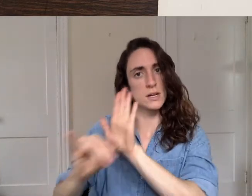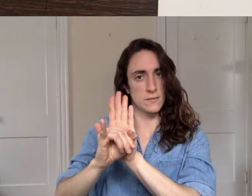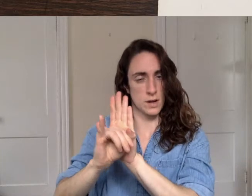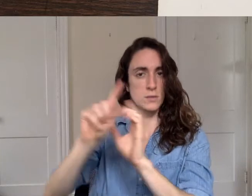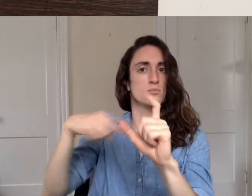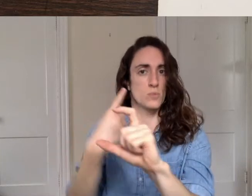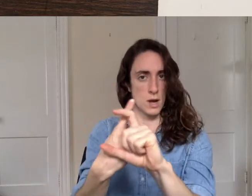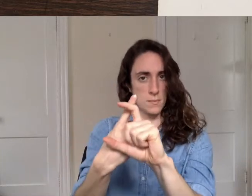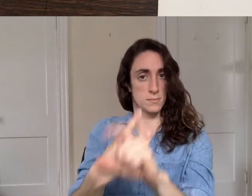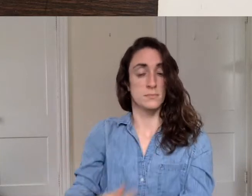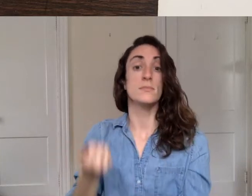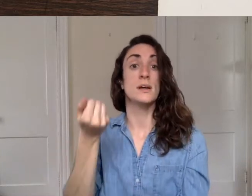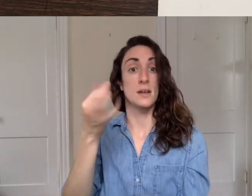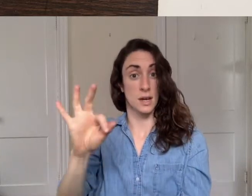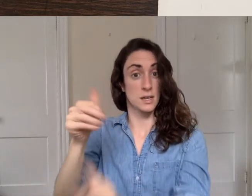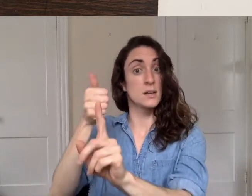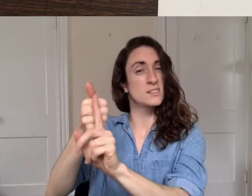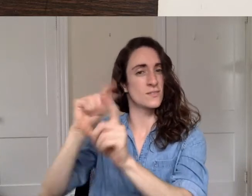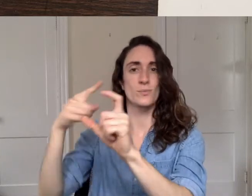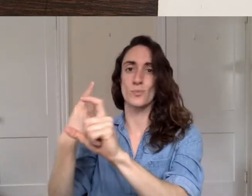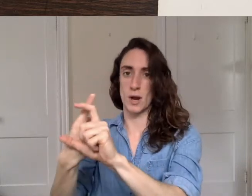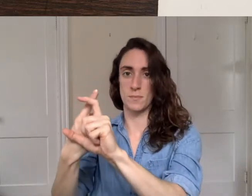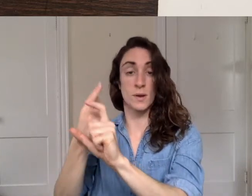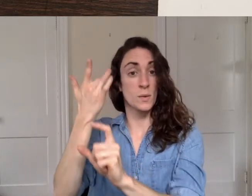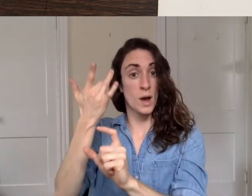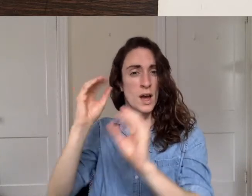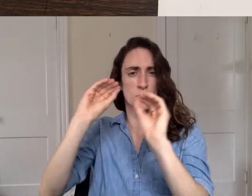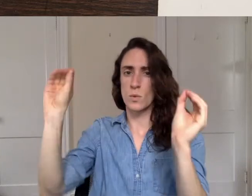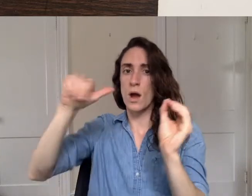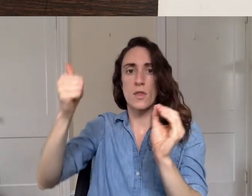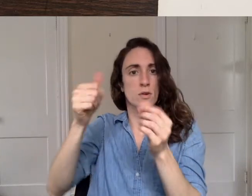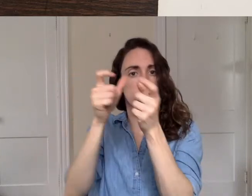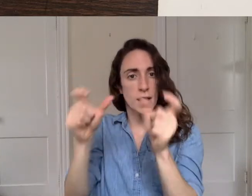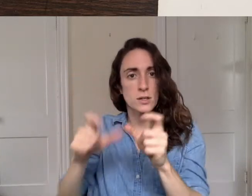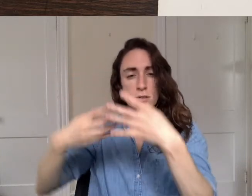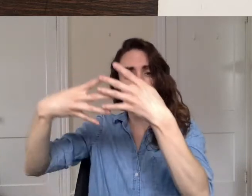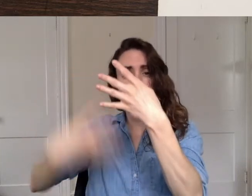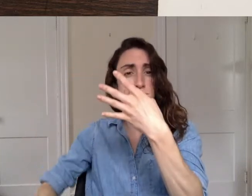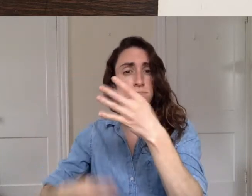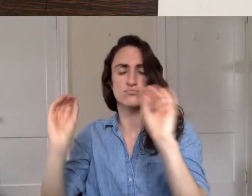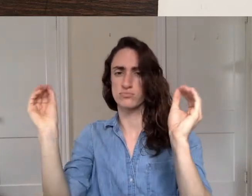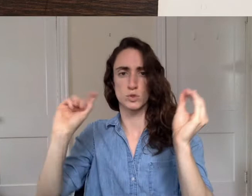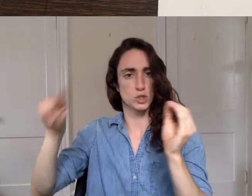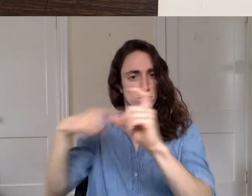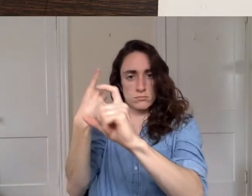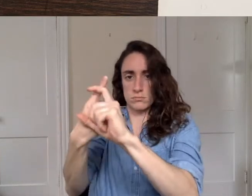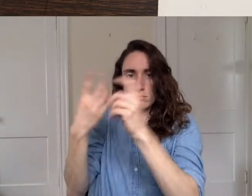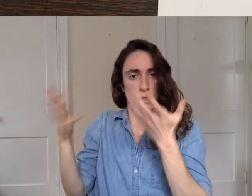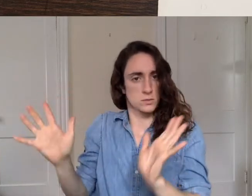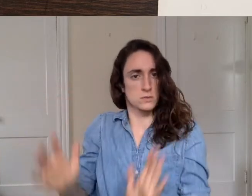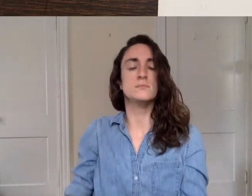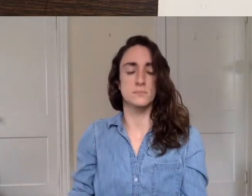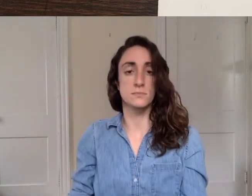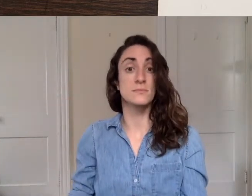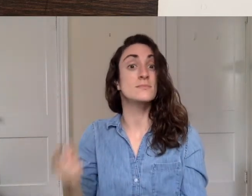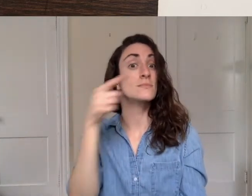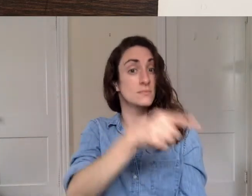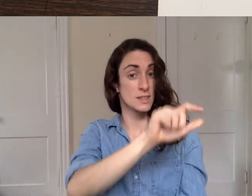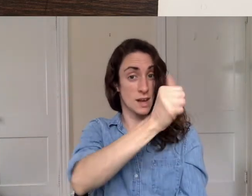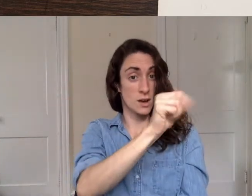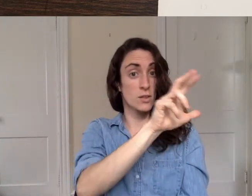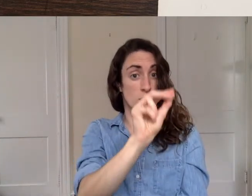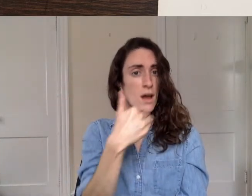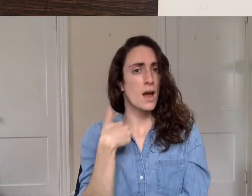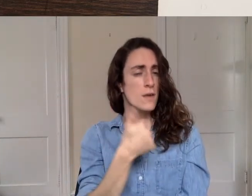and itself, are called prime numbers. 19 is prime and 7 is prime because each of them can only be divided by